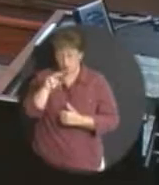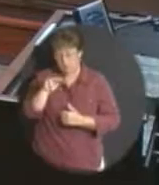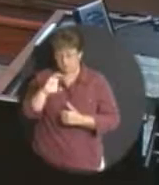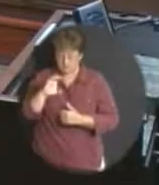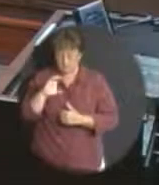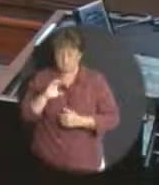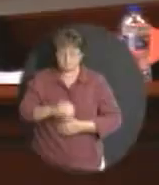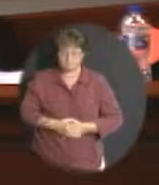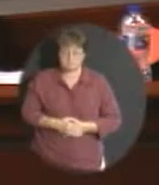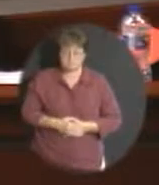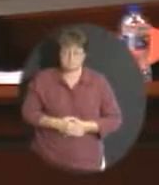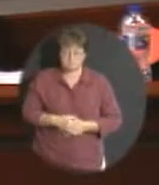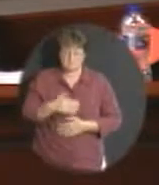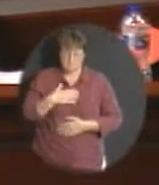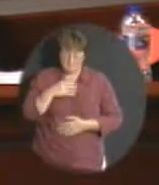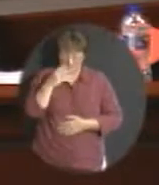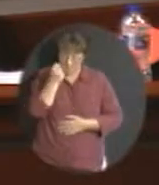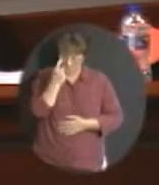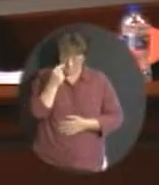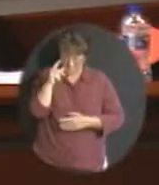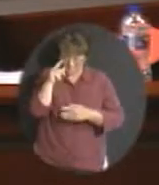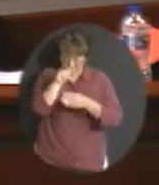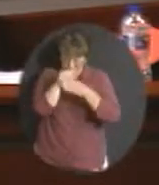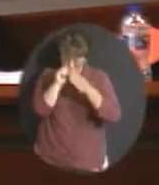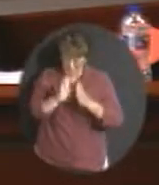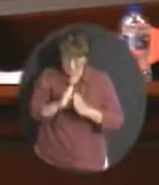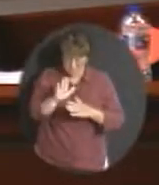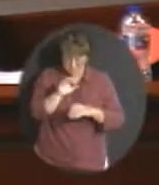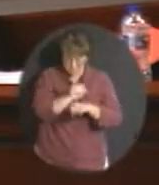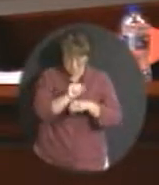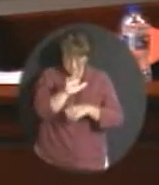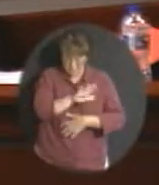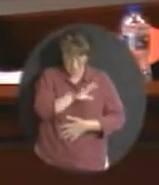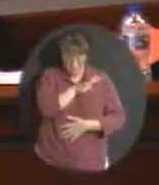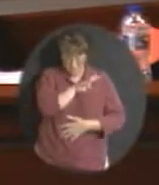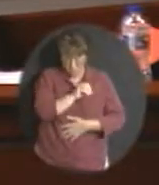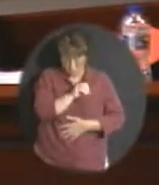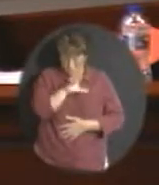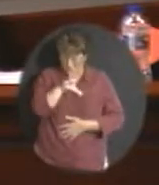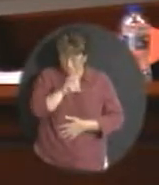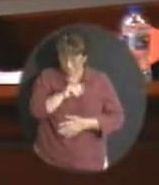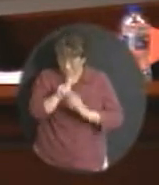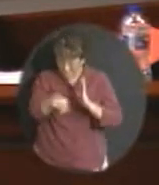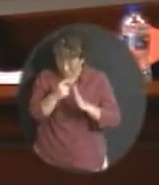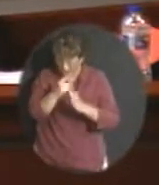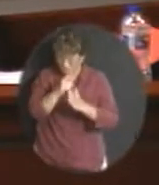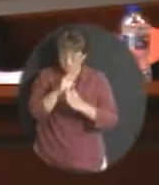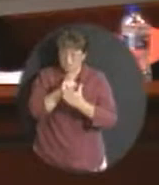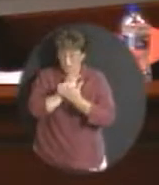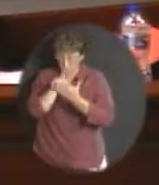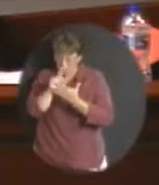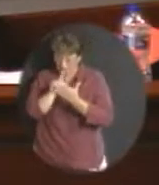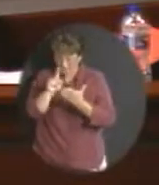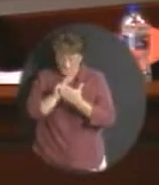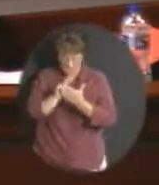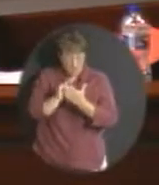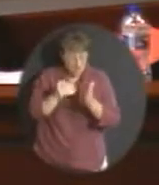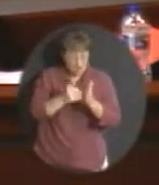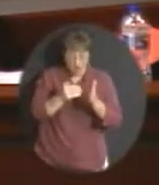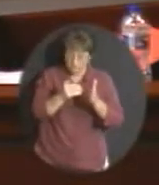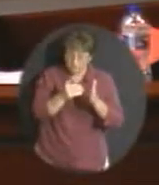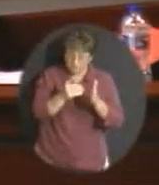these trainers work 40 to 50 hours a week, and many times on Saturdays or weekends, they're there again in our evening ball